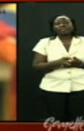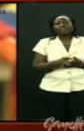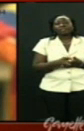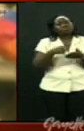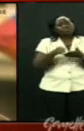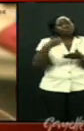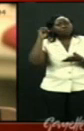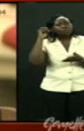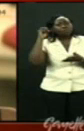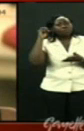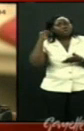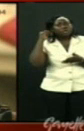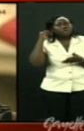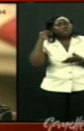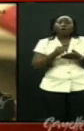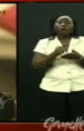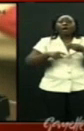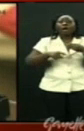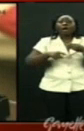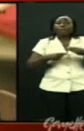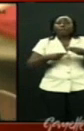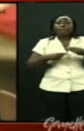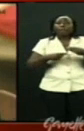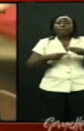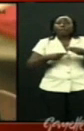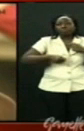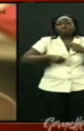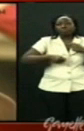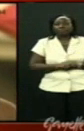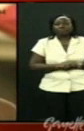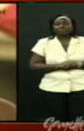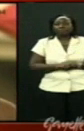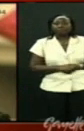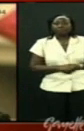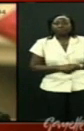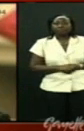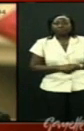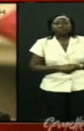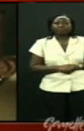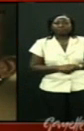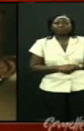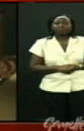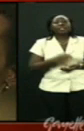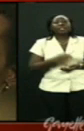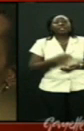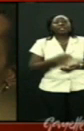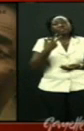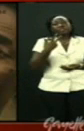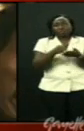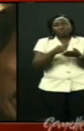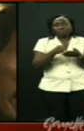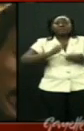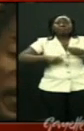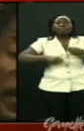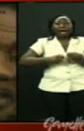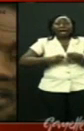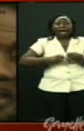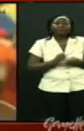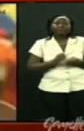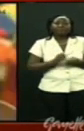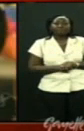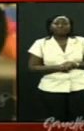an next pan. I make an next pan tune, play Mr. Panis. And I have about 3 pan songs that I could let go next year on somebody. I'm telling you, I have about